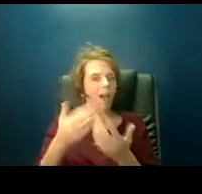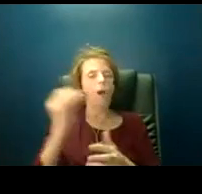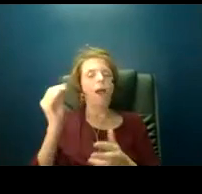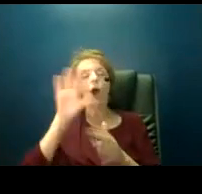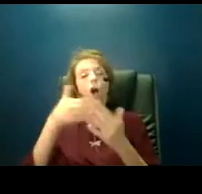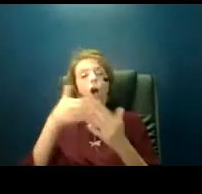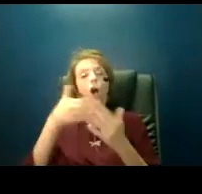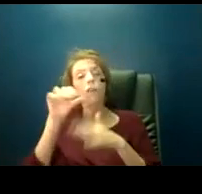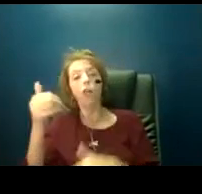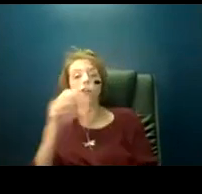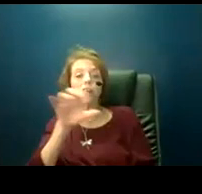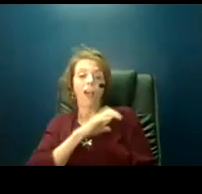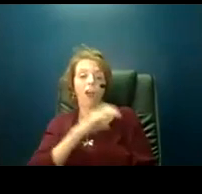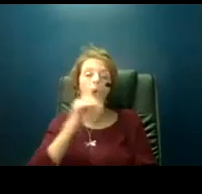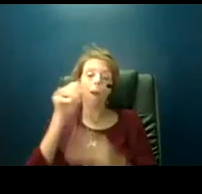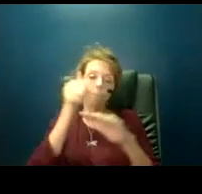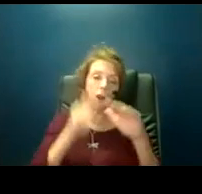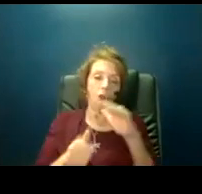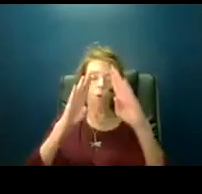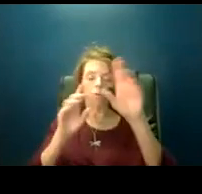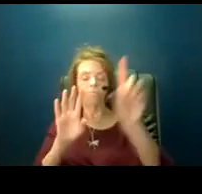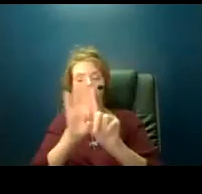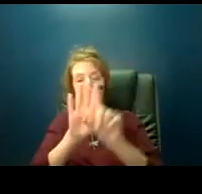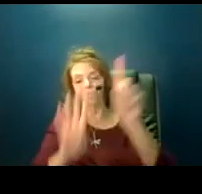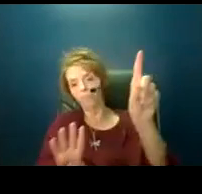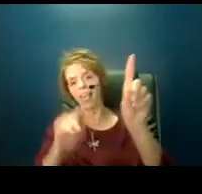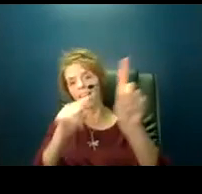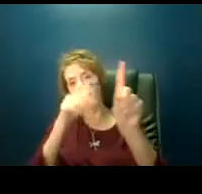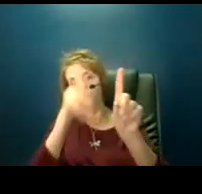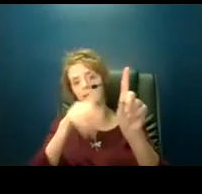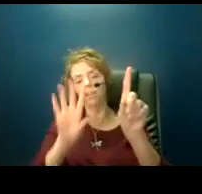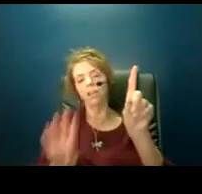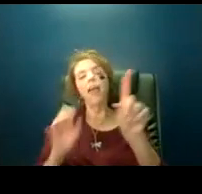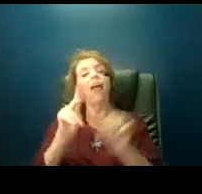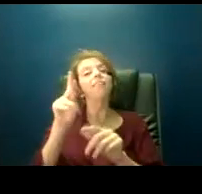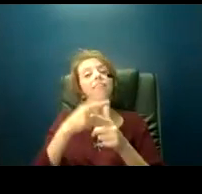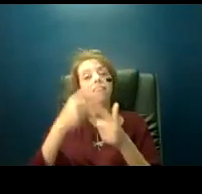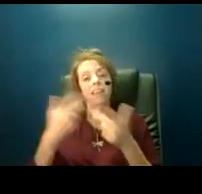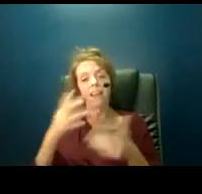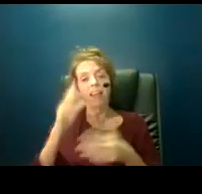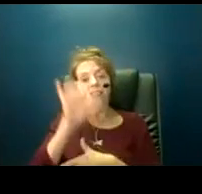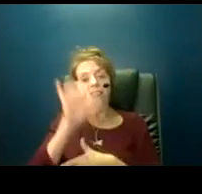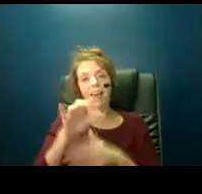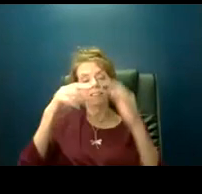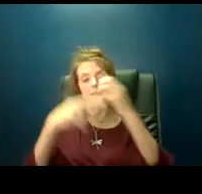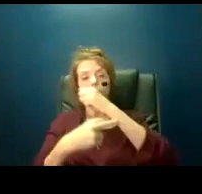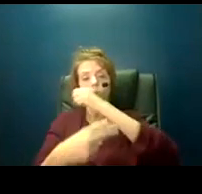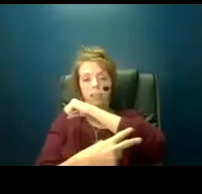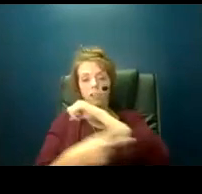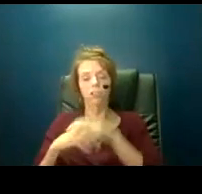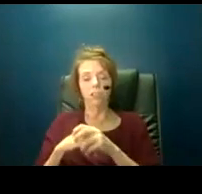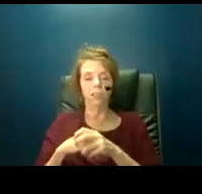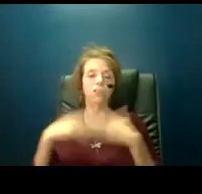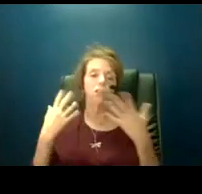the other characters are below that person. And then that's the bridge.